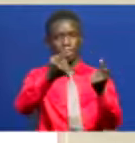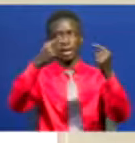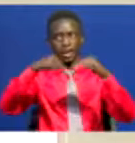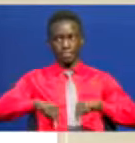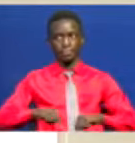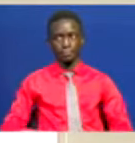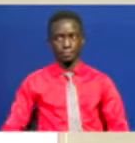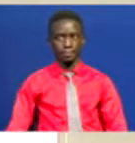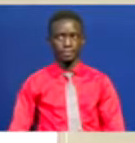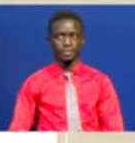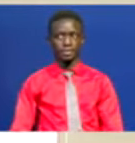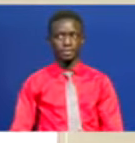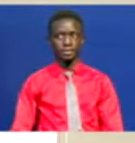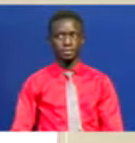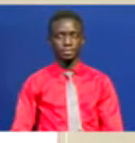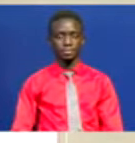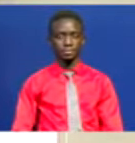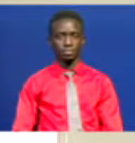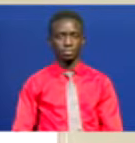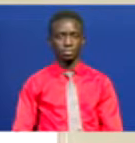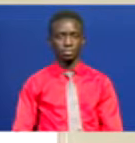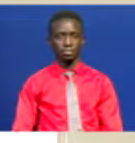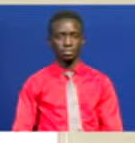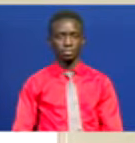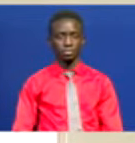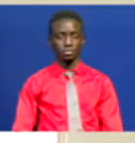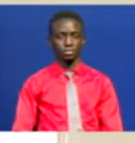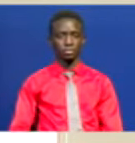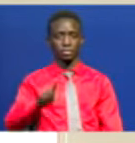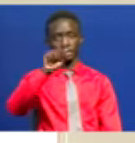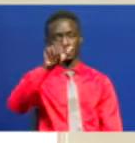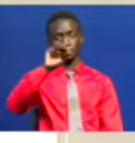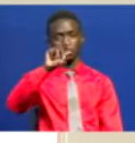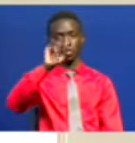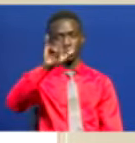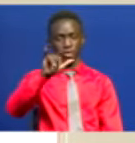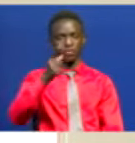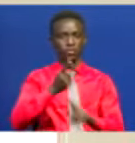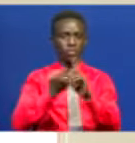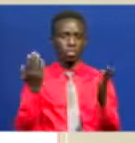Timothy Kipnusu, Darubini Wikendi, gatuzi la Uasin Gishu.